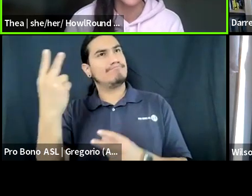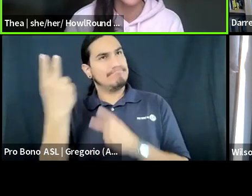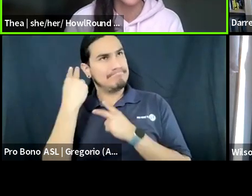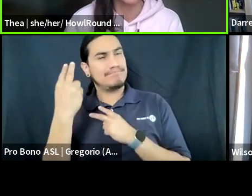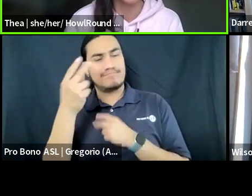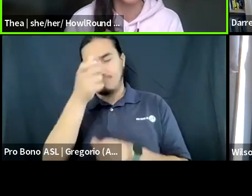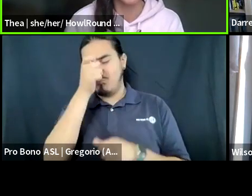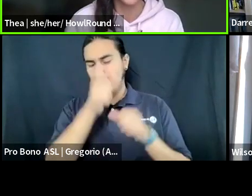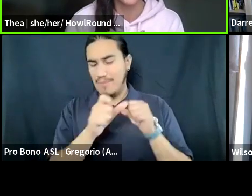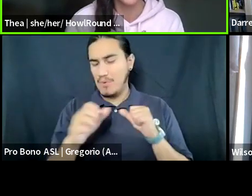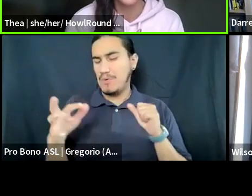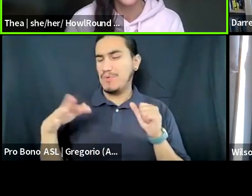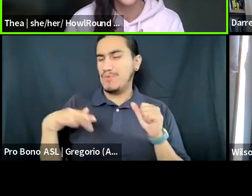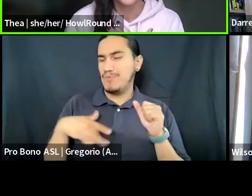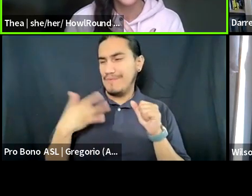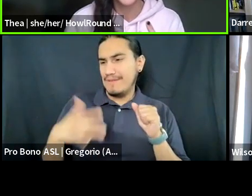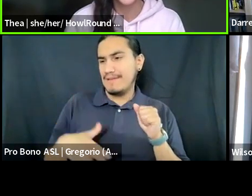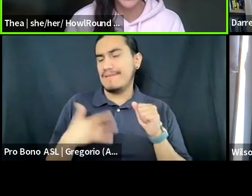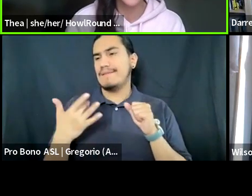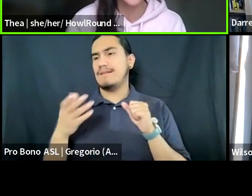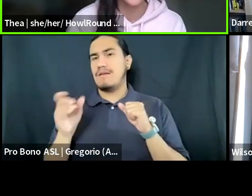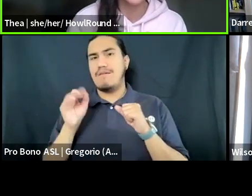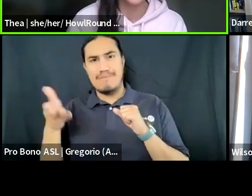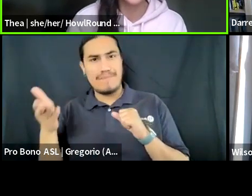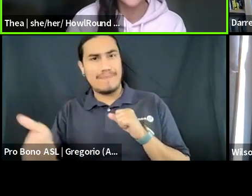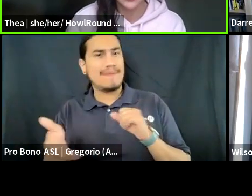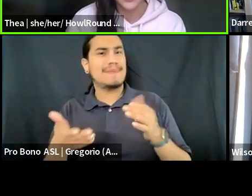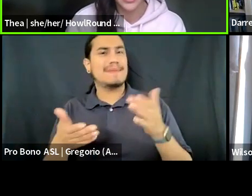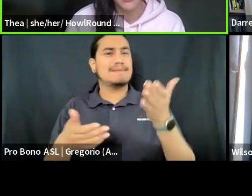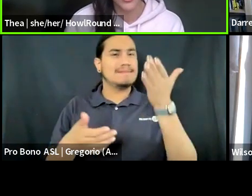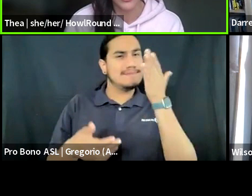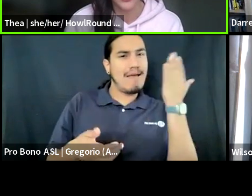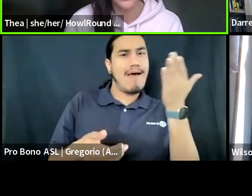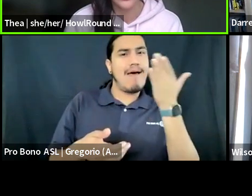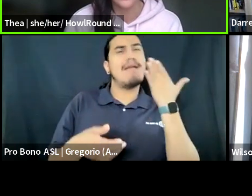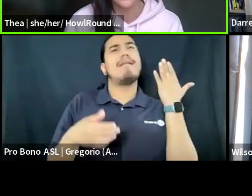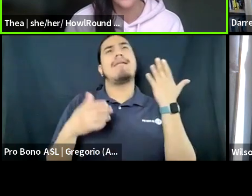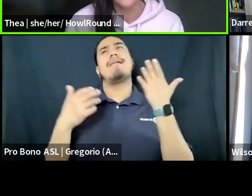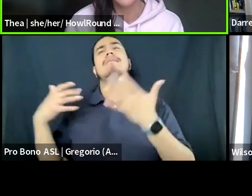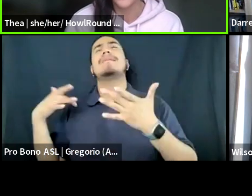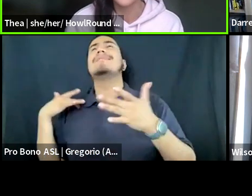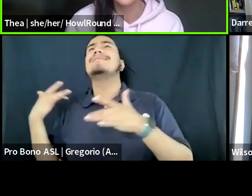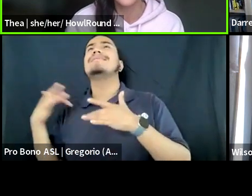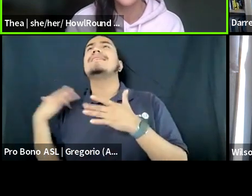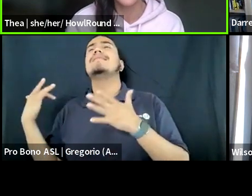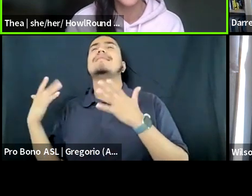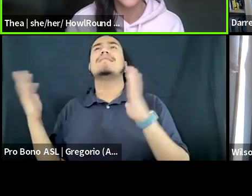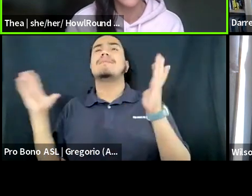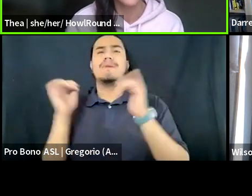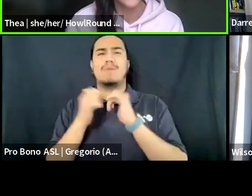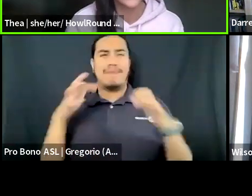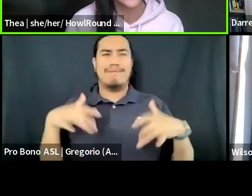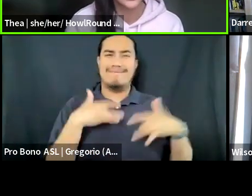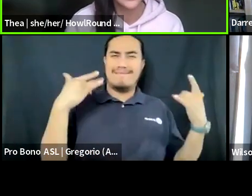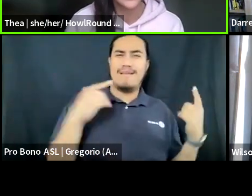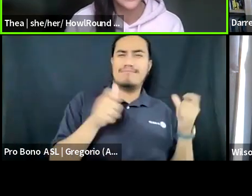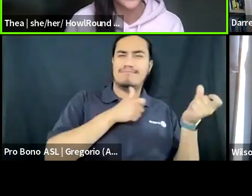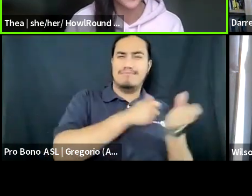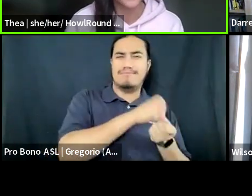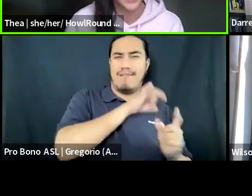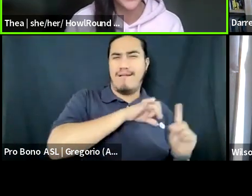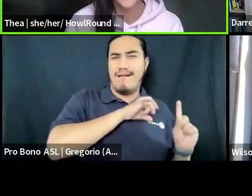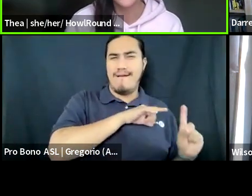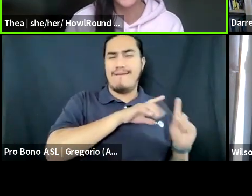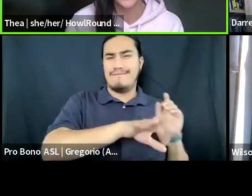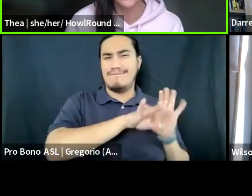being there. I remember the smells and the feeling of it more than the events themselves.